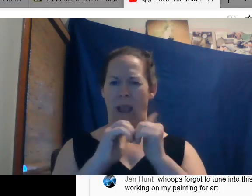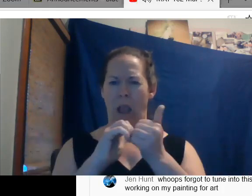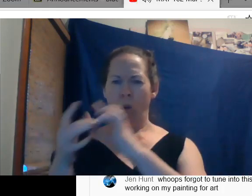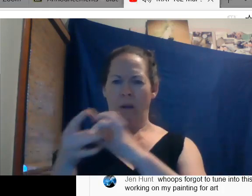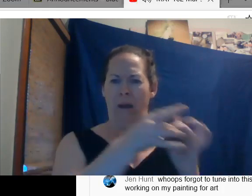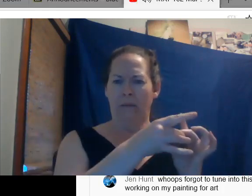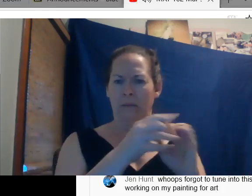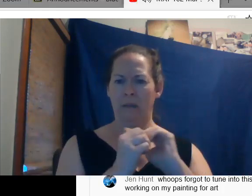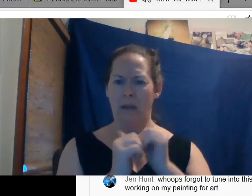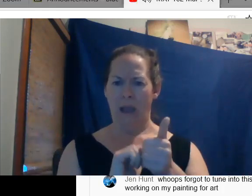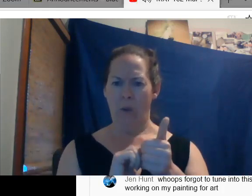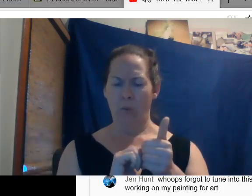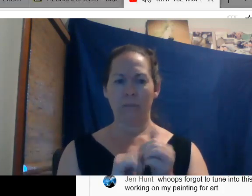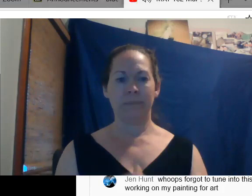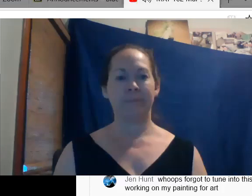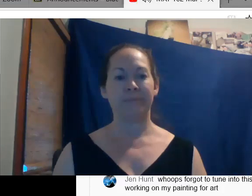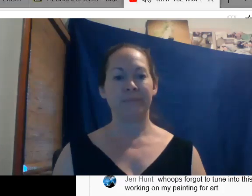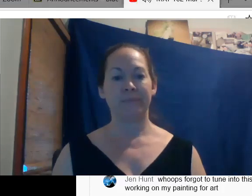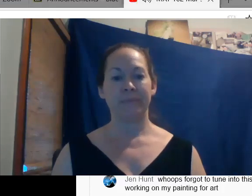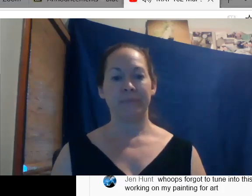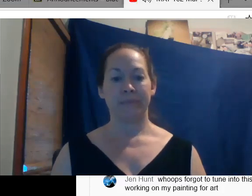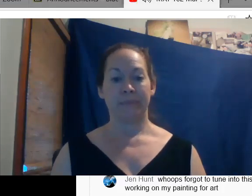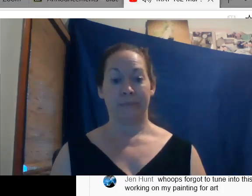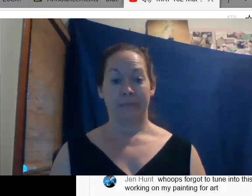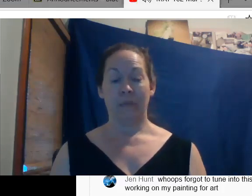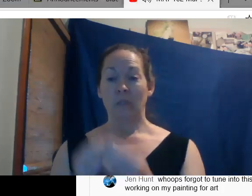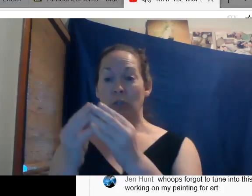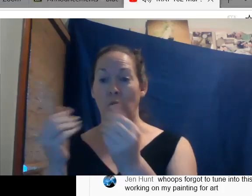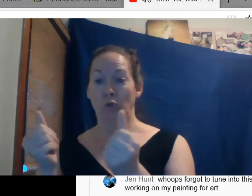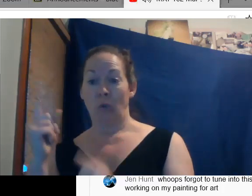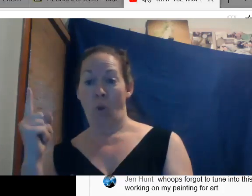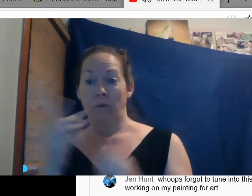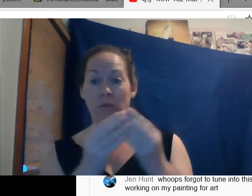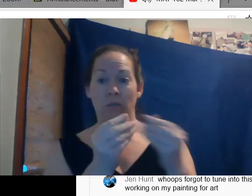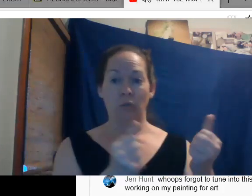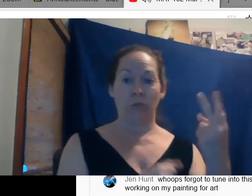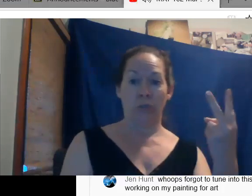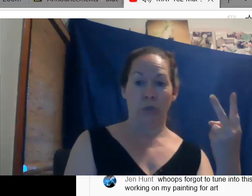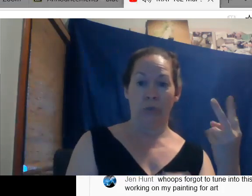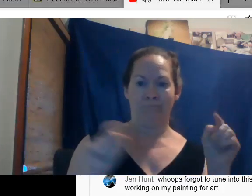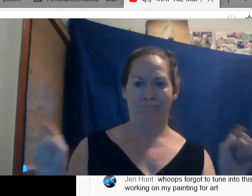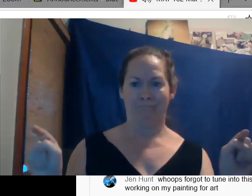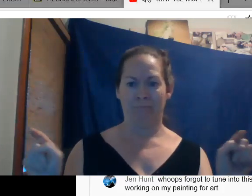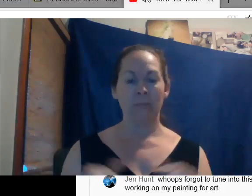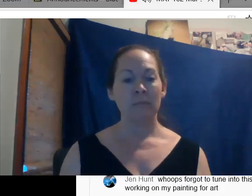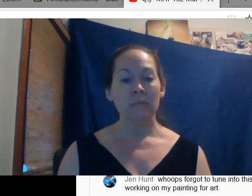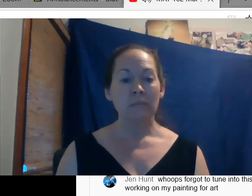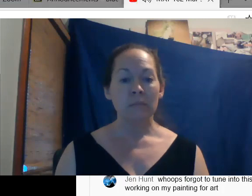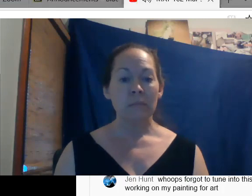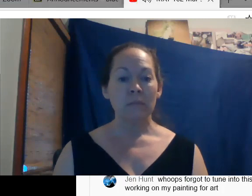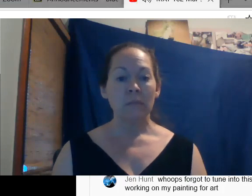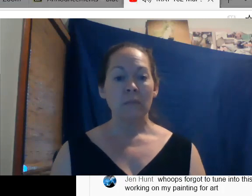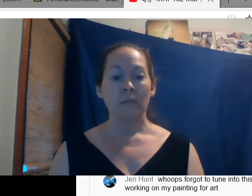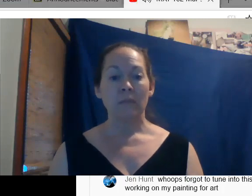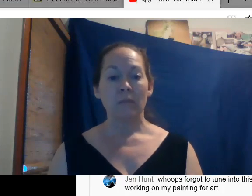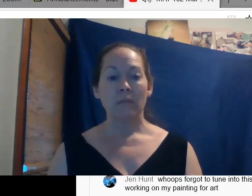something had to happen that they were together. Right now I've got 2 solutions. Now, in doing quadratics, we said, hey,